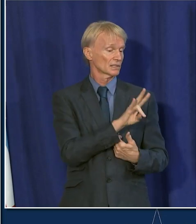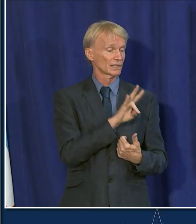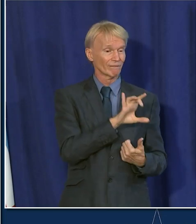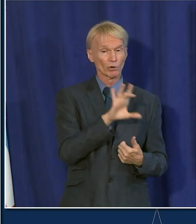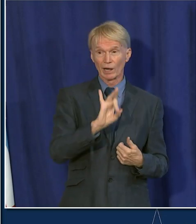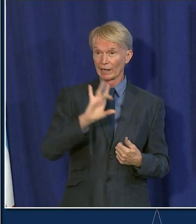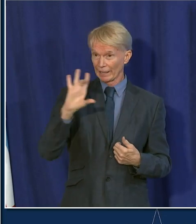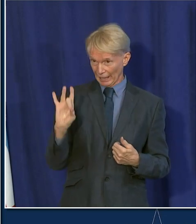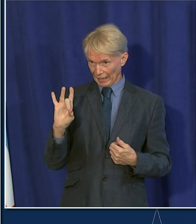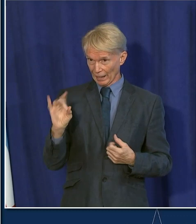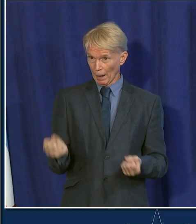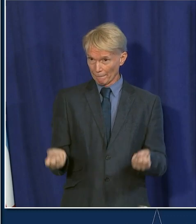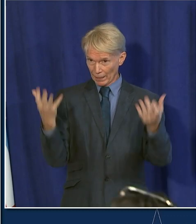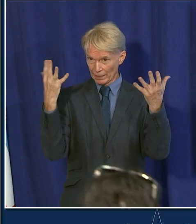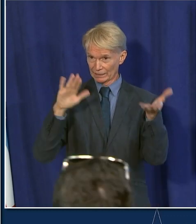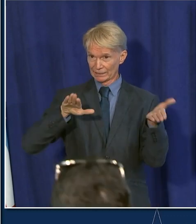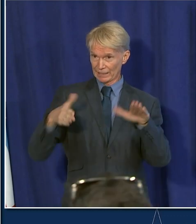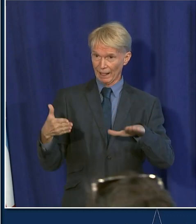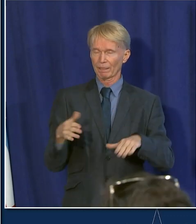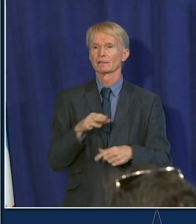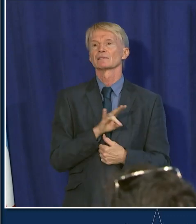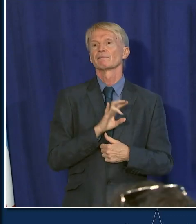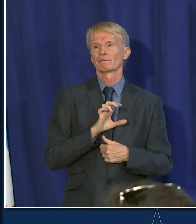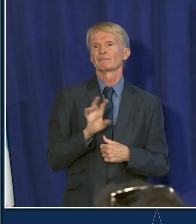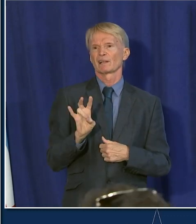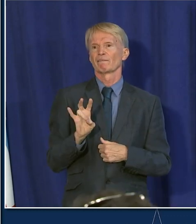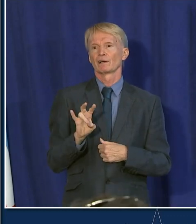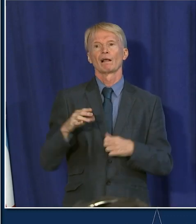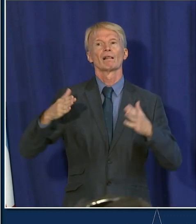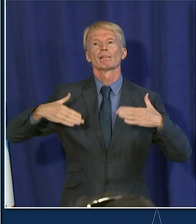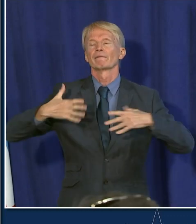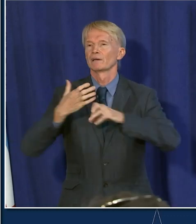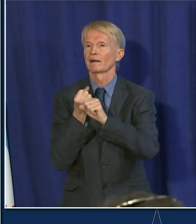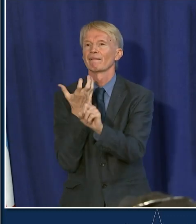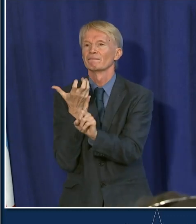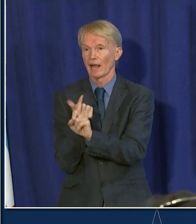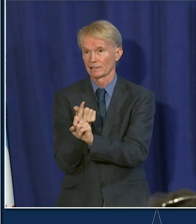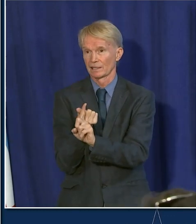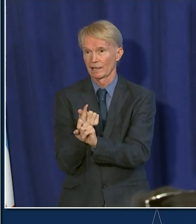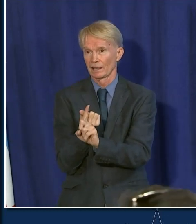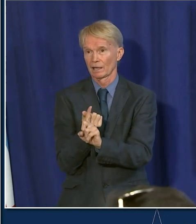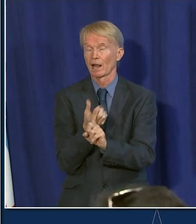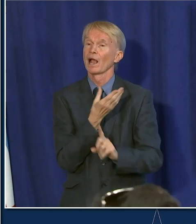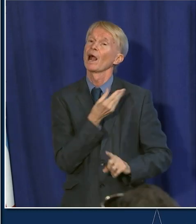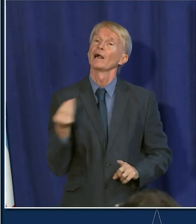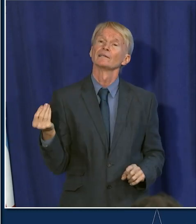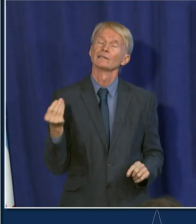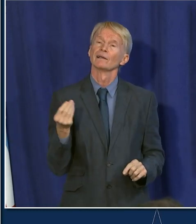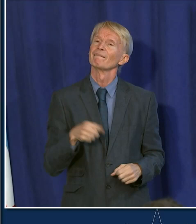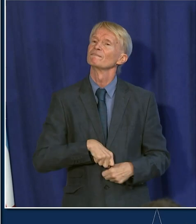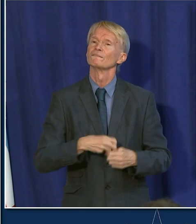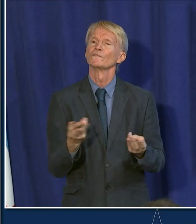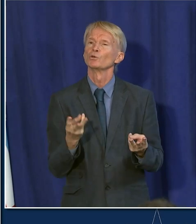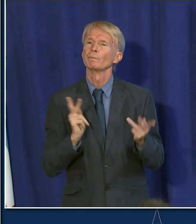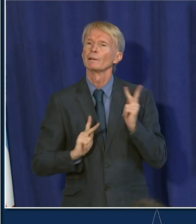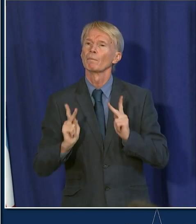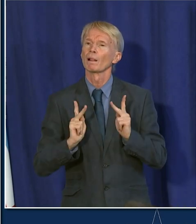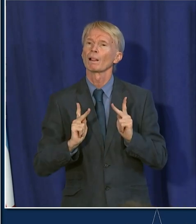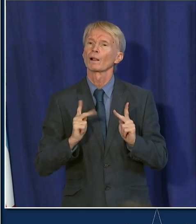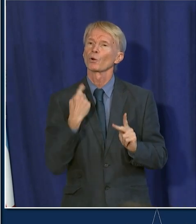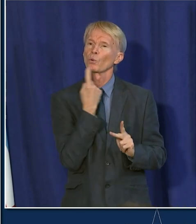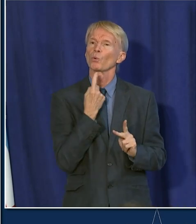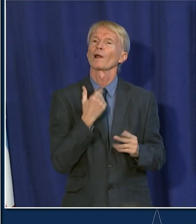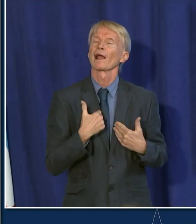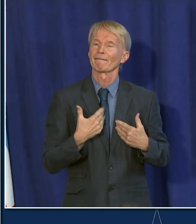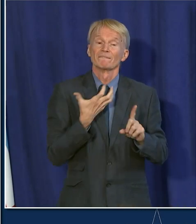788 deaths, 767 of them were unvaccinated. And of the few who were vaccinated, the